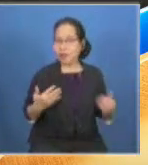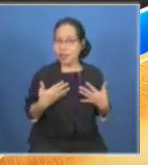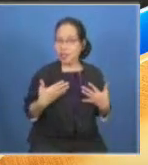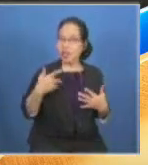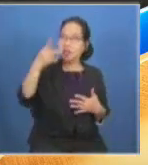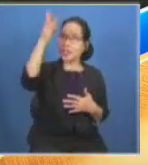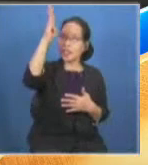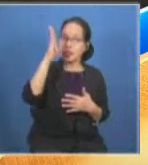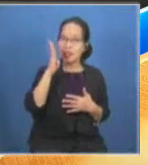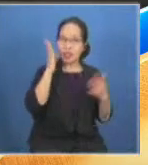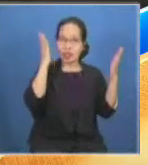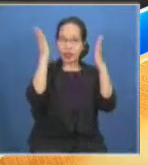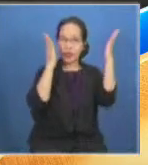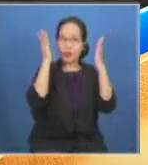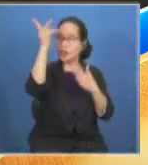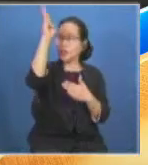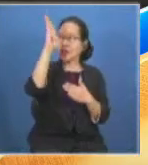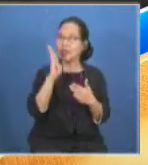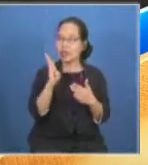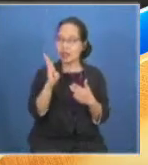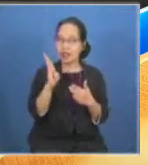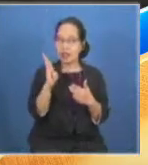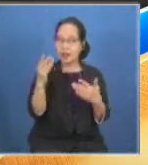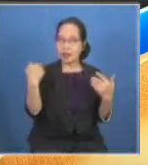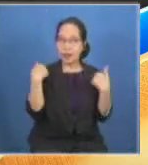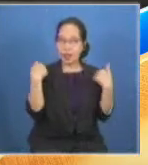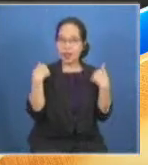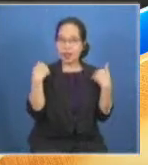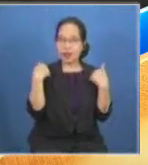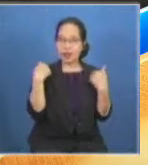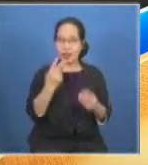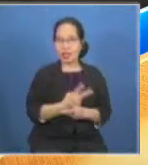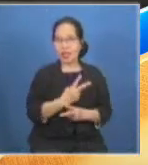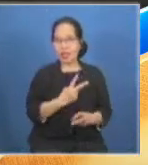You see, those who feel God, who fear God,